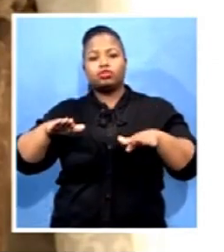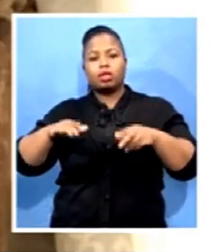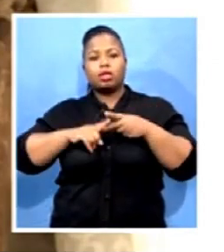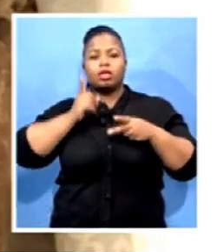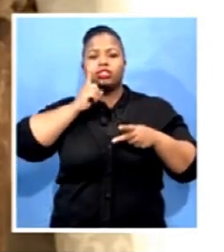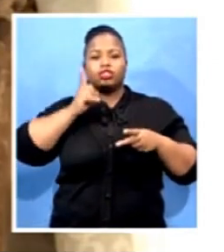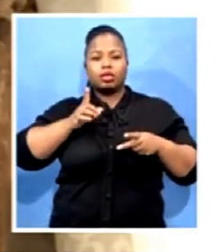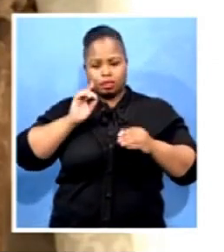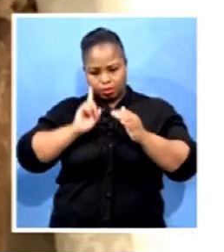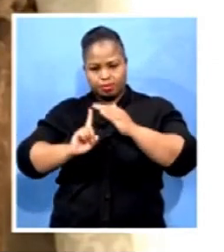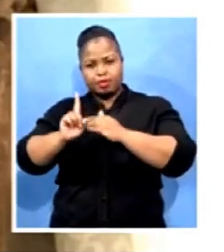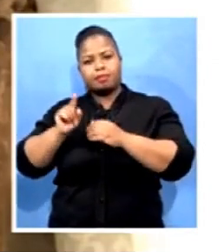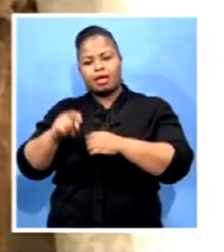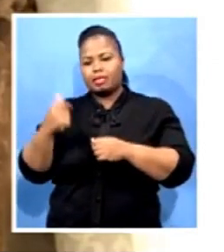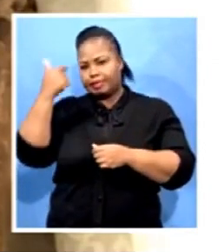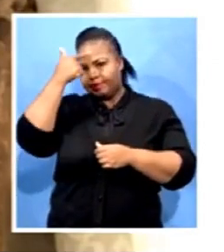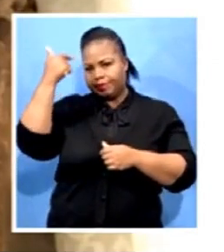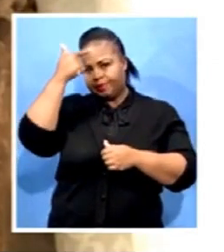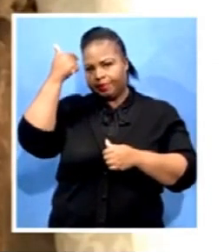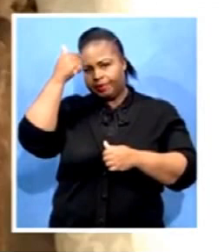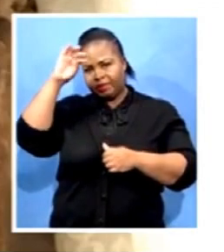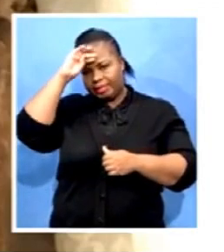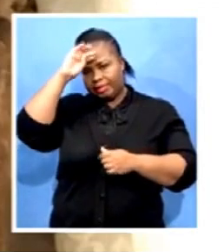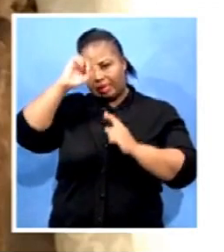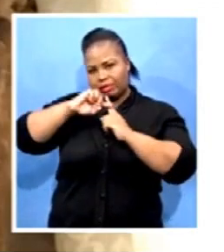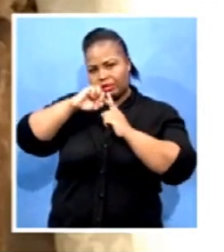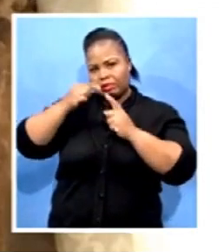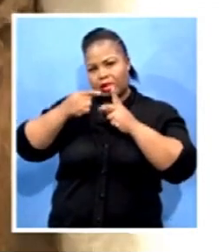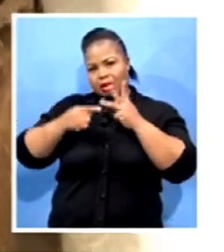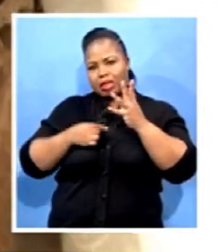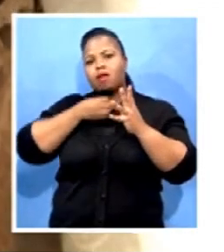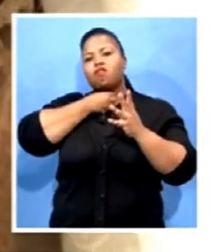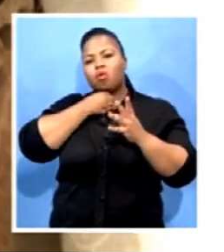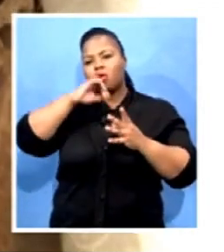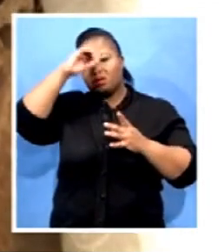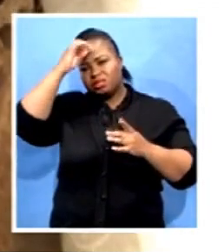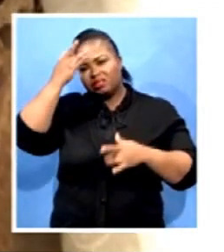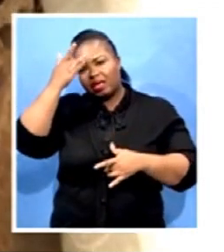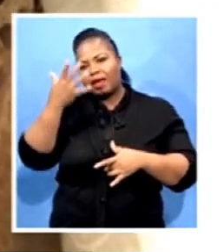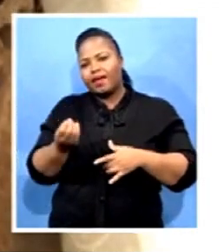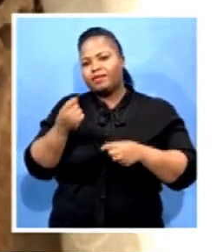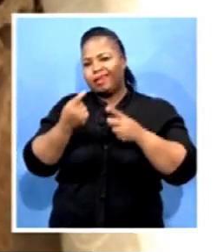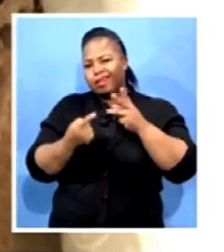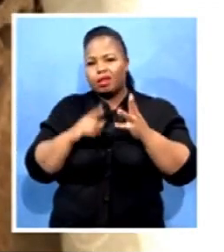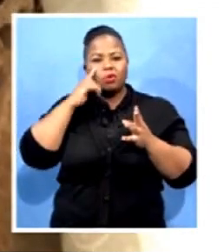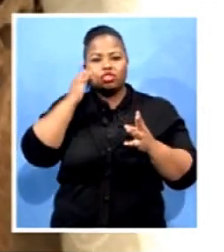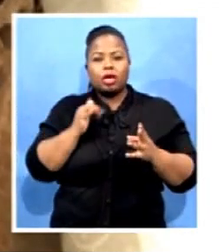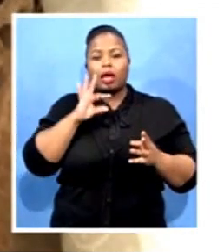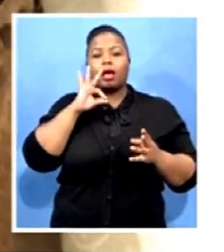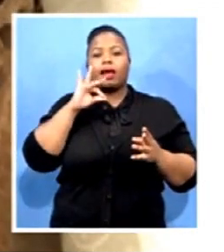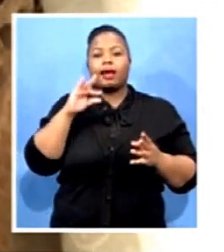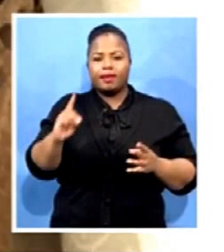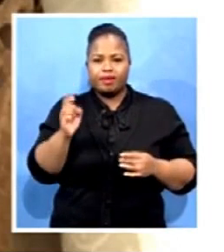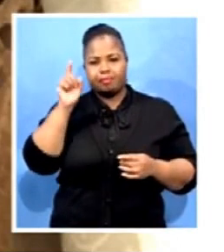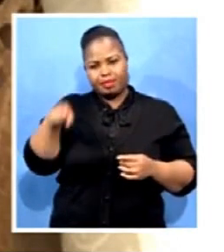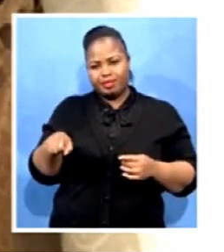first, and all our classes will be sanitized every day. Yes, it's a tall order. It will require a lot